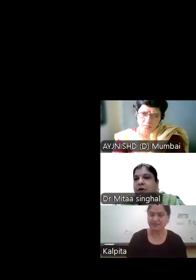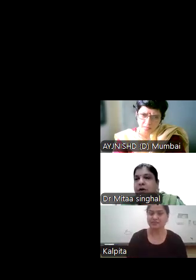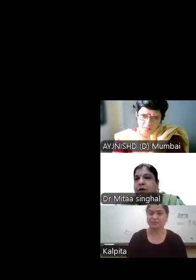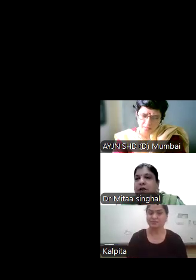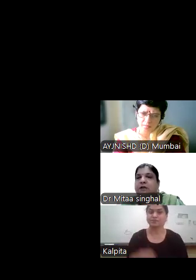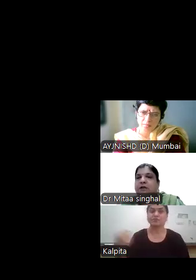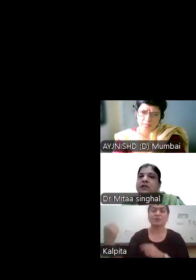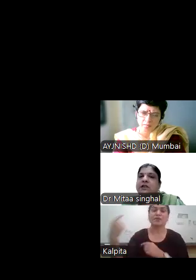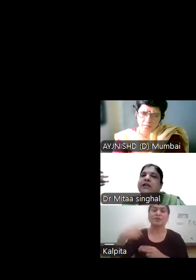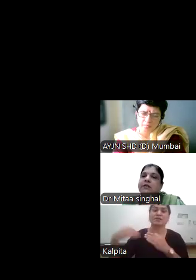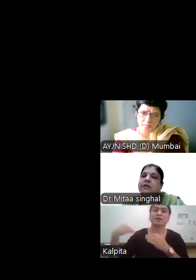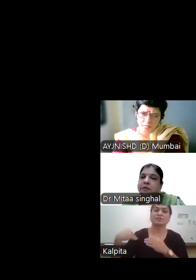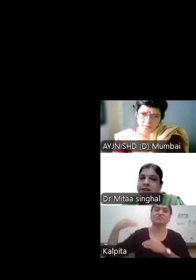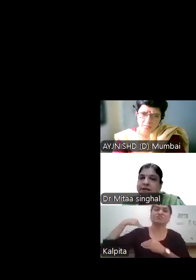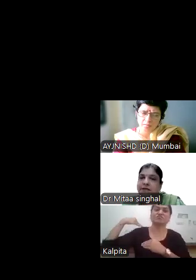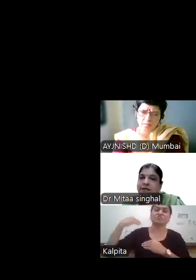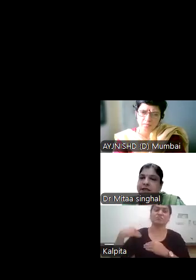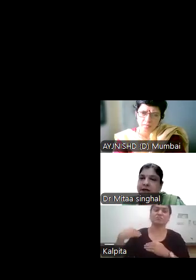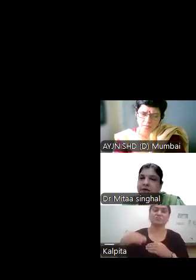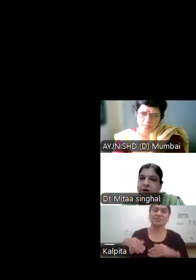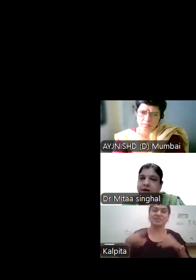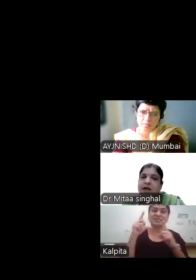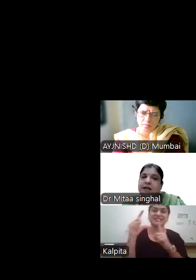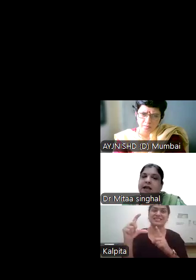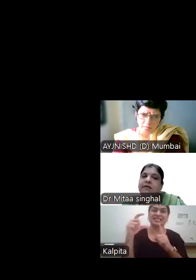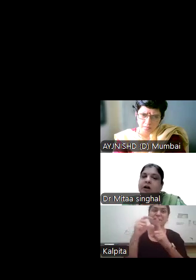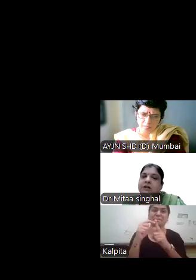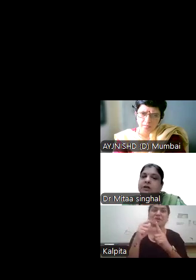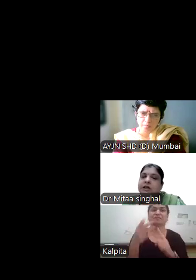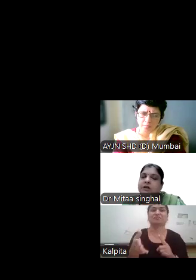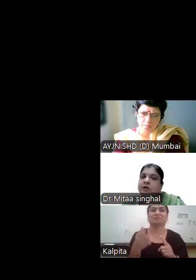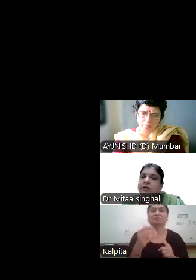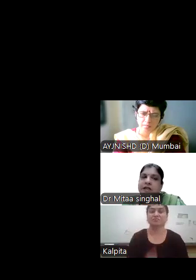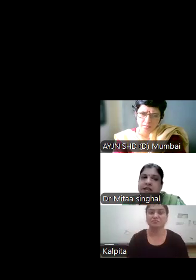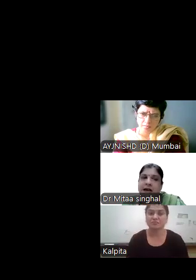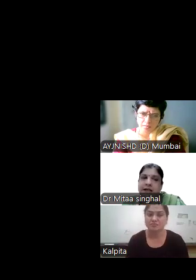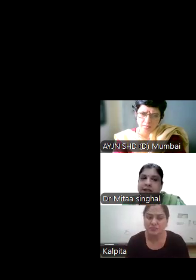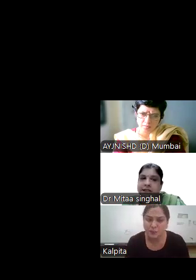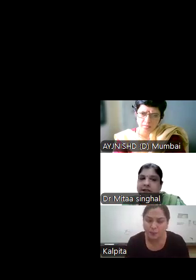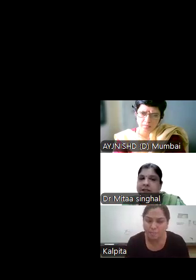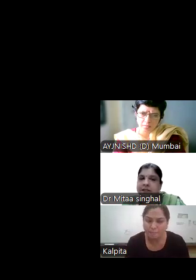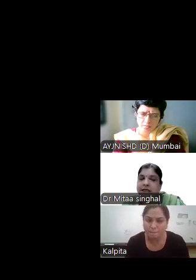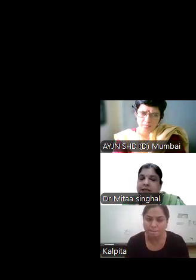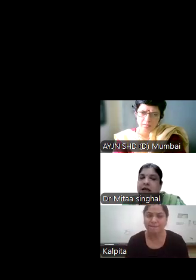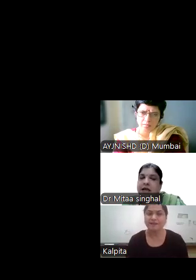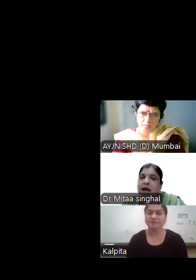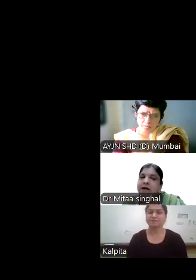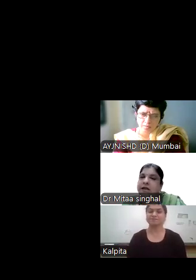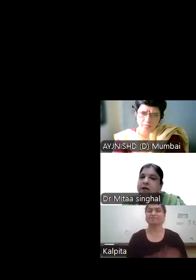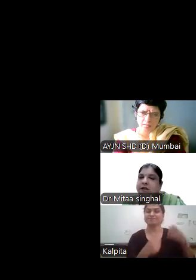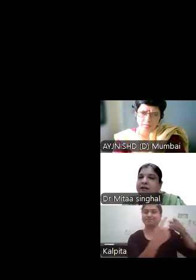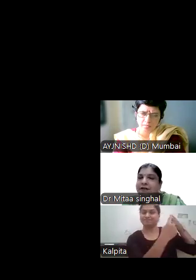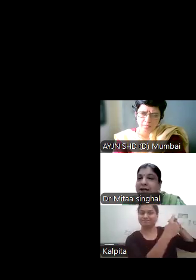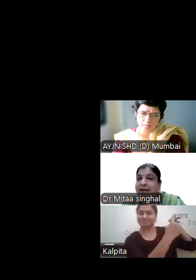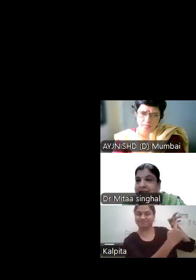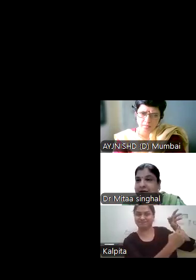motor neuron lesion, which is cerebral palsy when we are checking for it. Then we also need to use any standardized assessment scales, and we need to